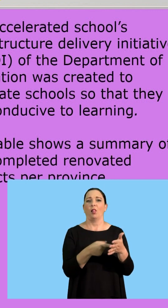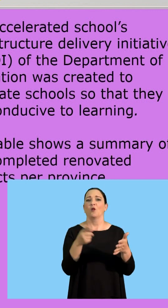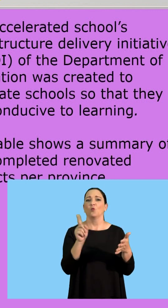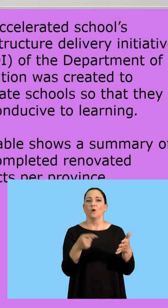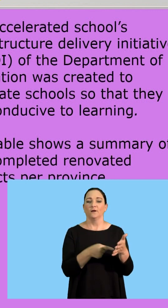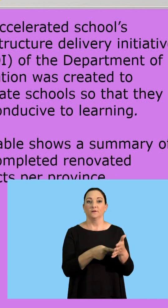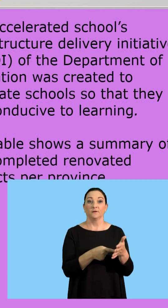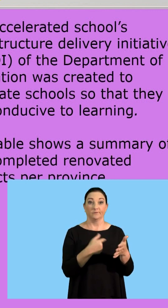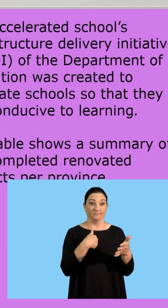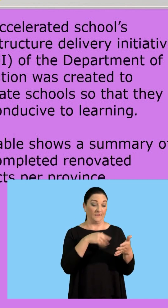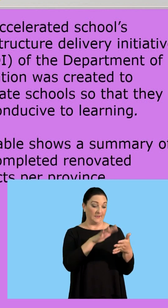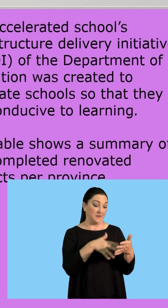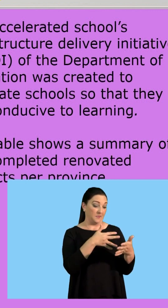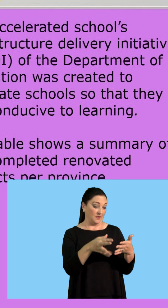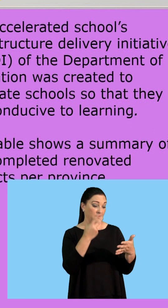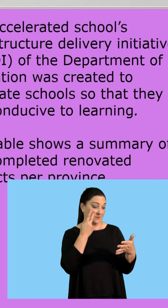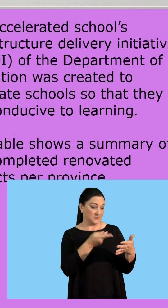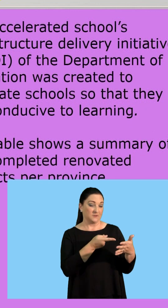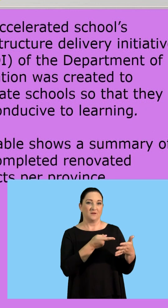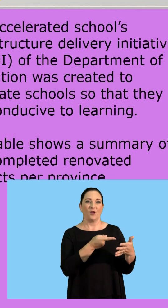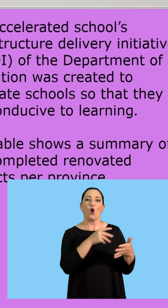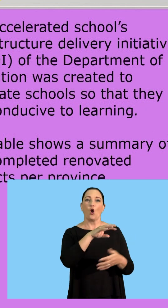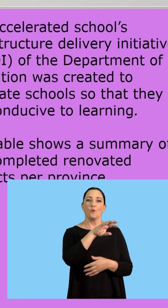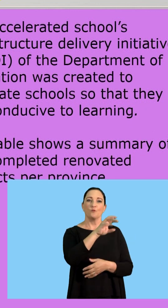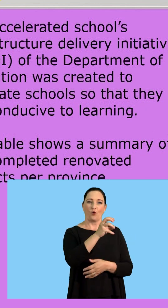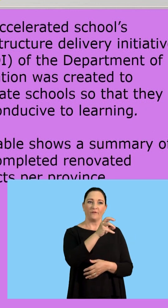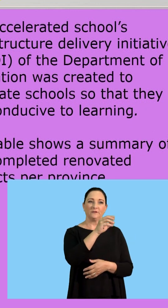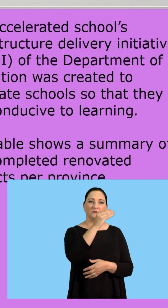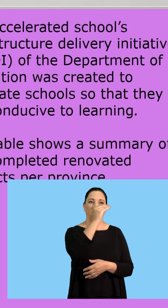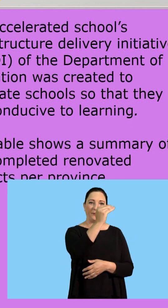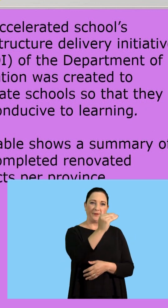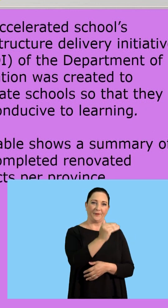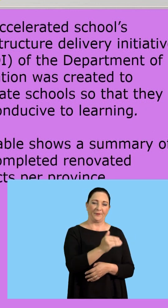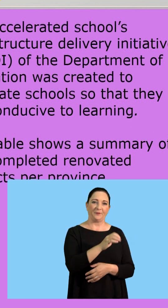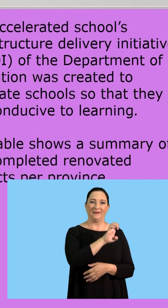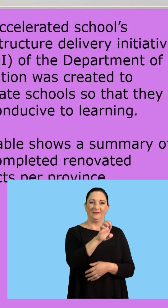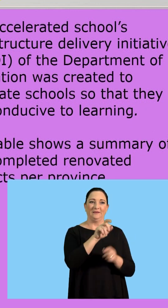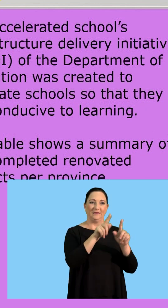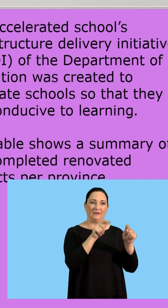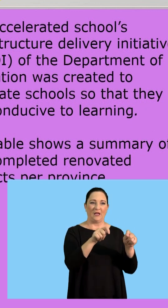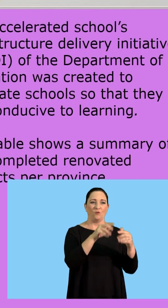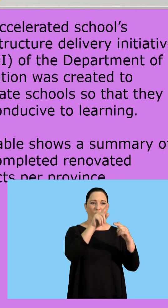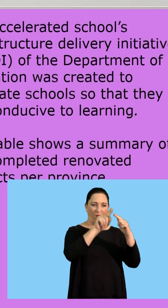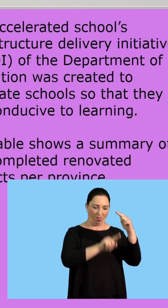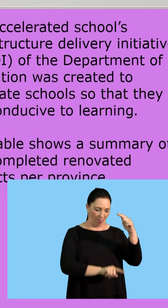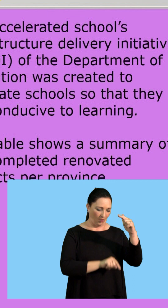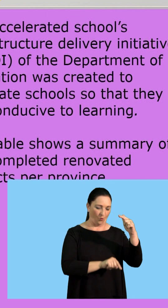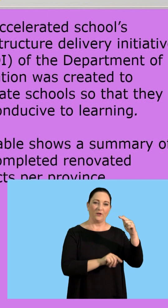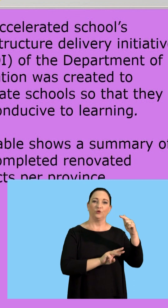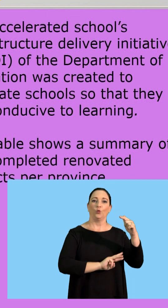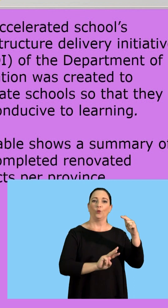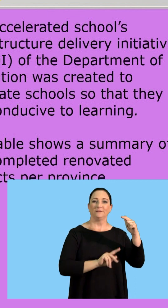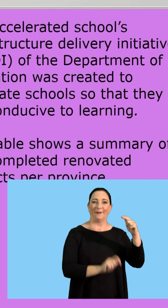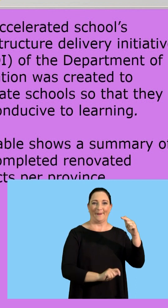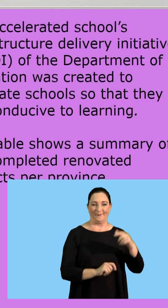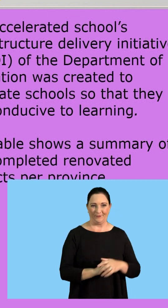table graph is all about. So here I have the table. If I look at the table, the provinces are listed here, starting at the Eastern Cape all the way to the